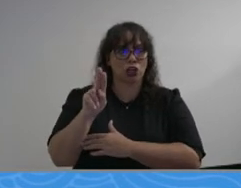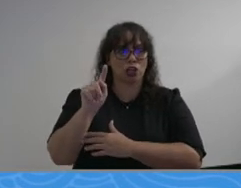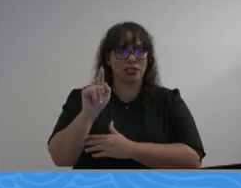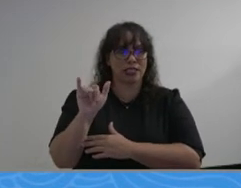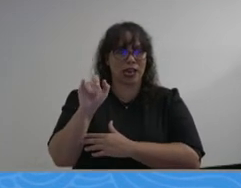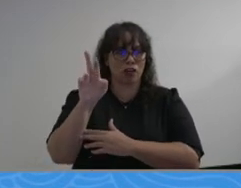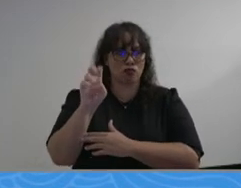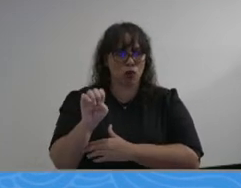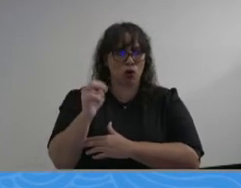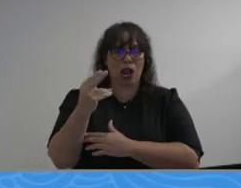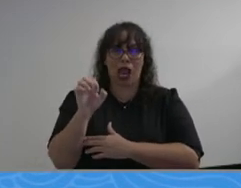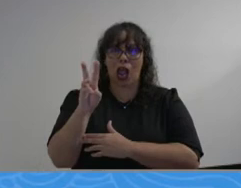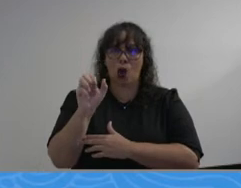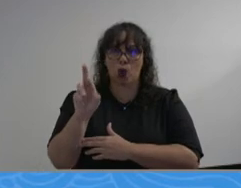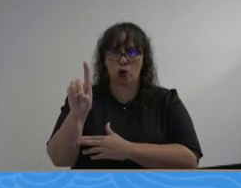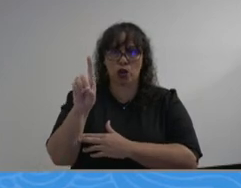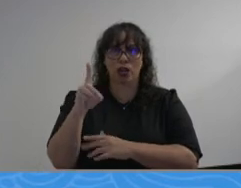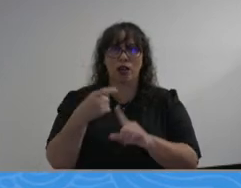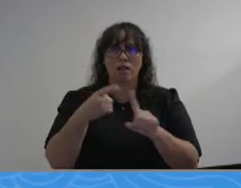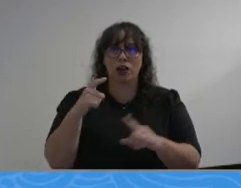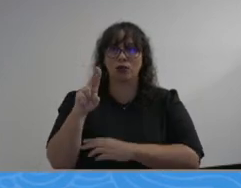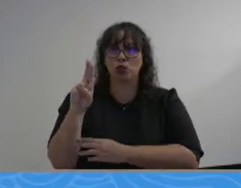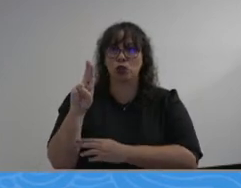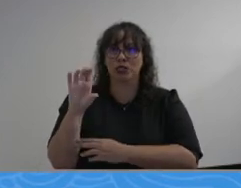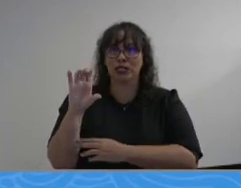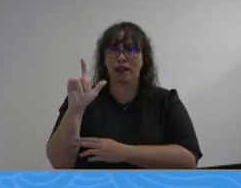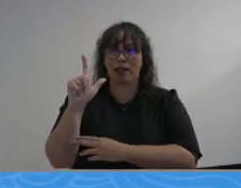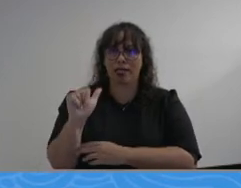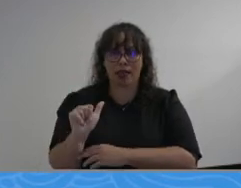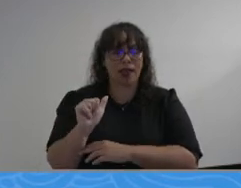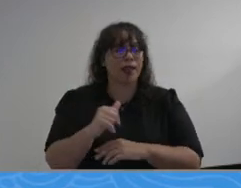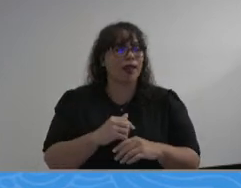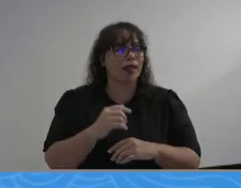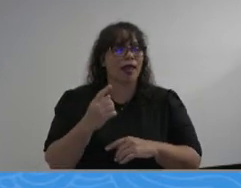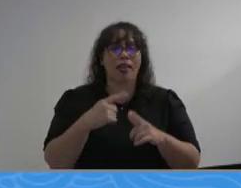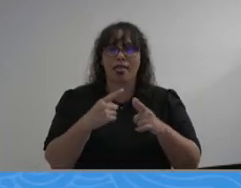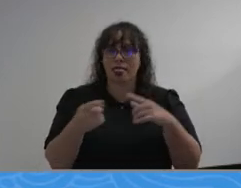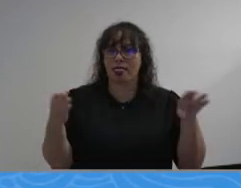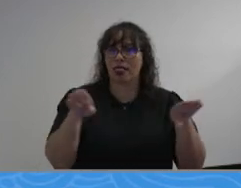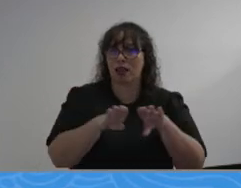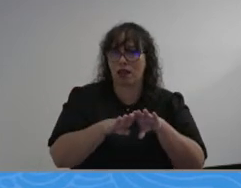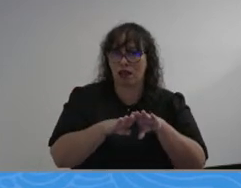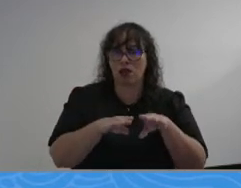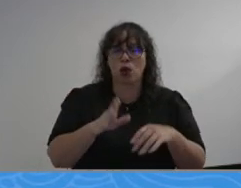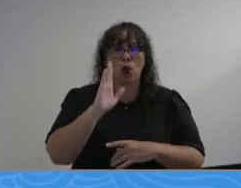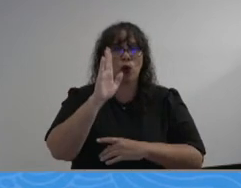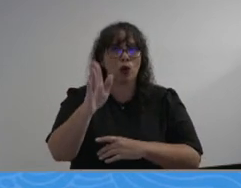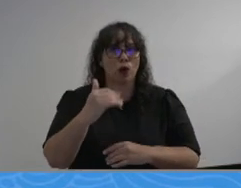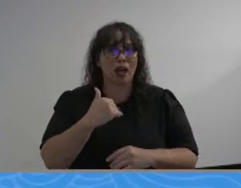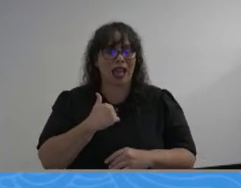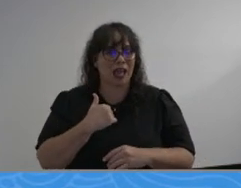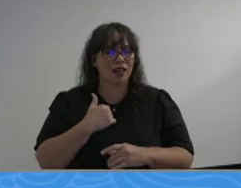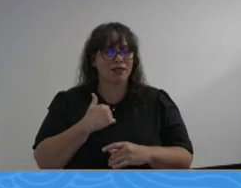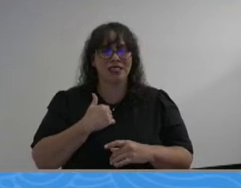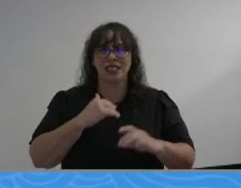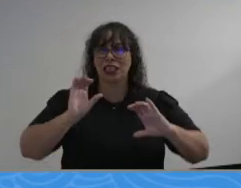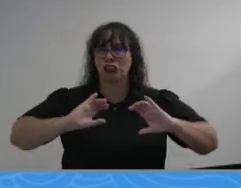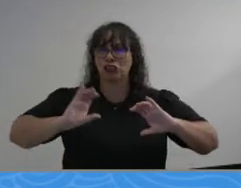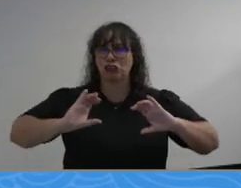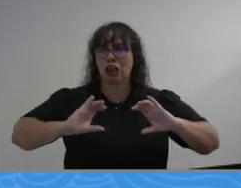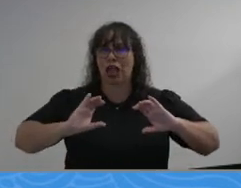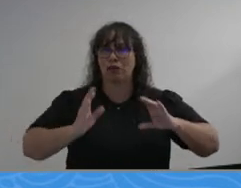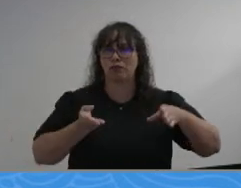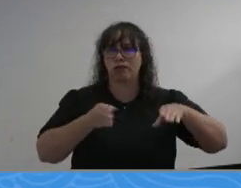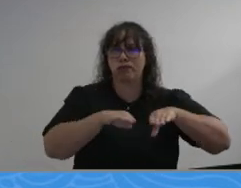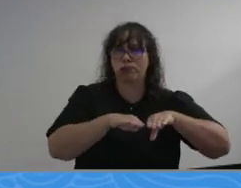education from UCLA. And then we'll have a closing. We will have the chat disabled during the